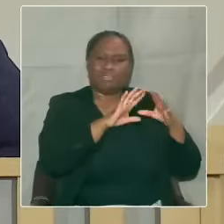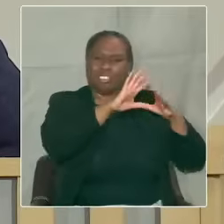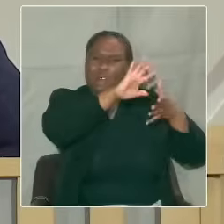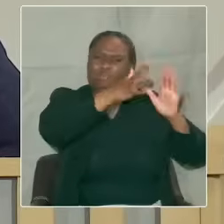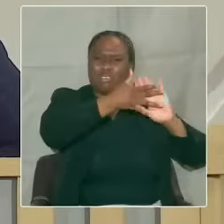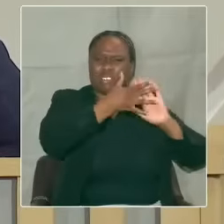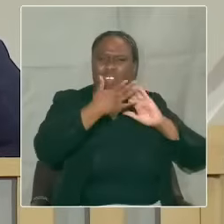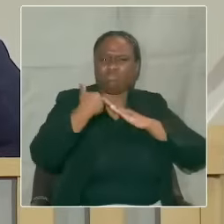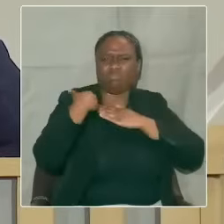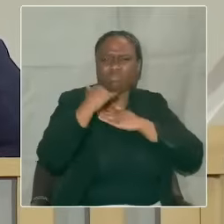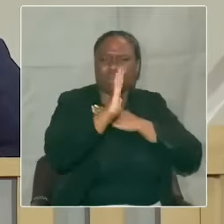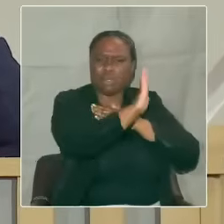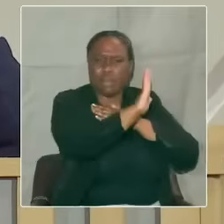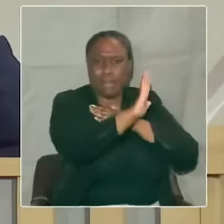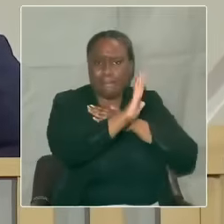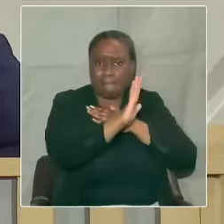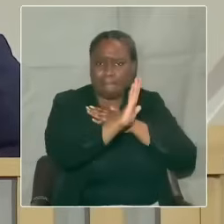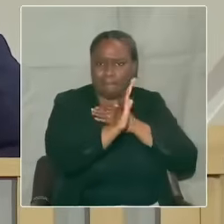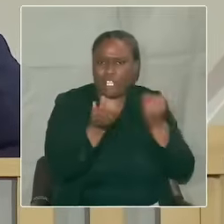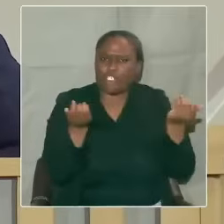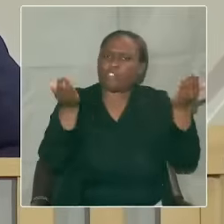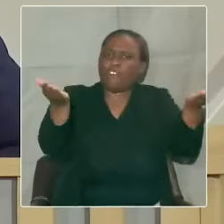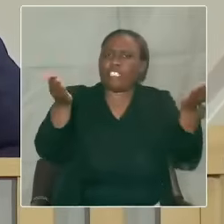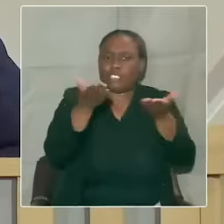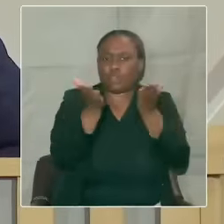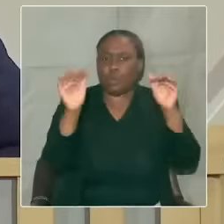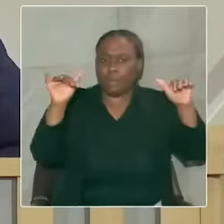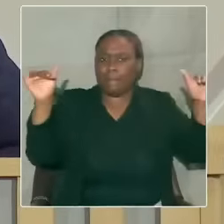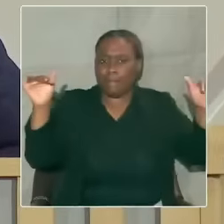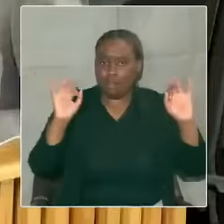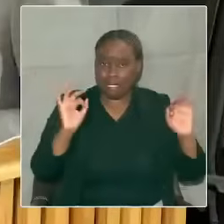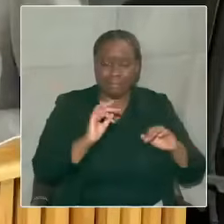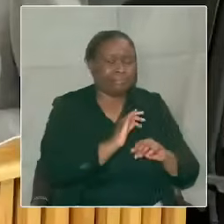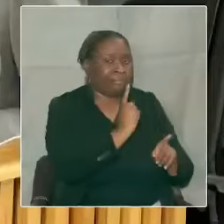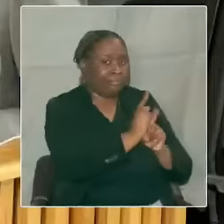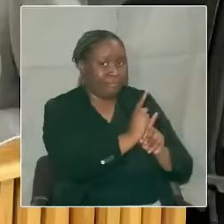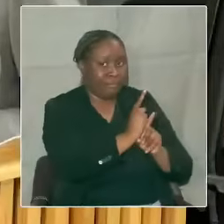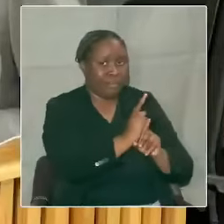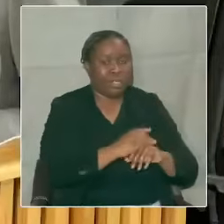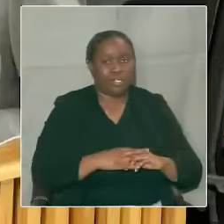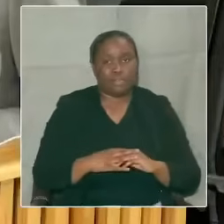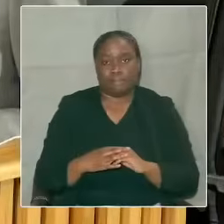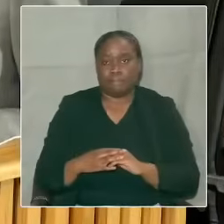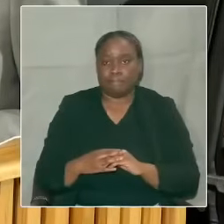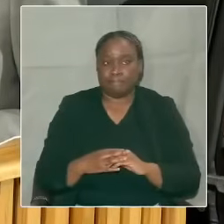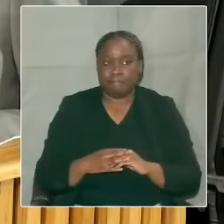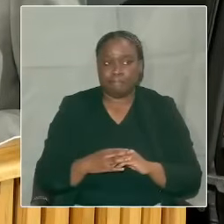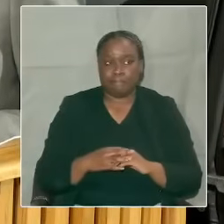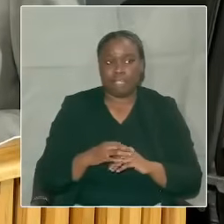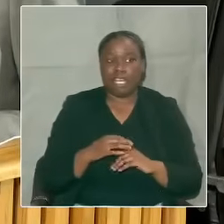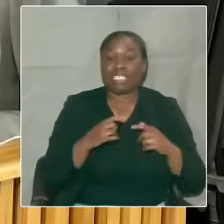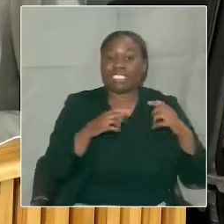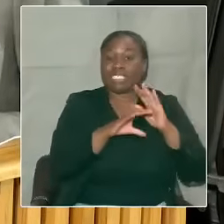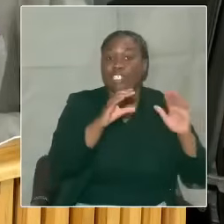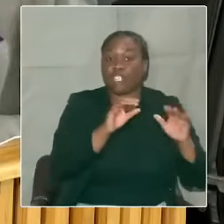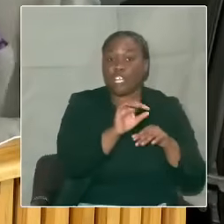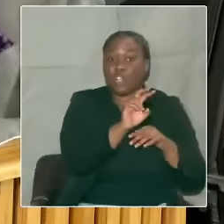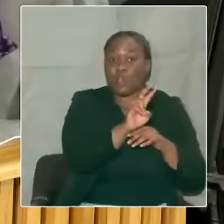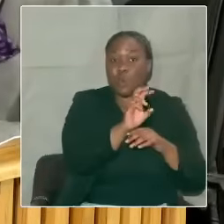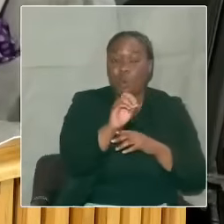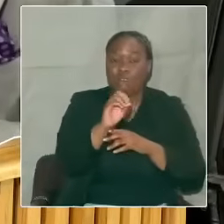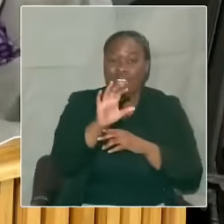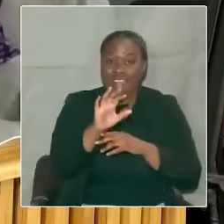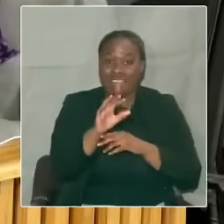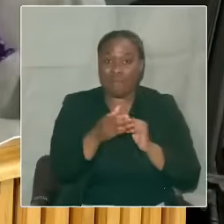entirety. Correct? That is correct. Section... Yes, 205, which you then deal with